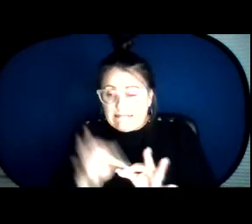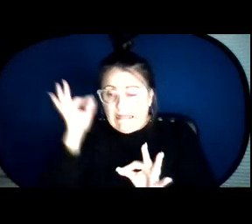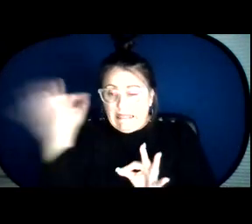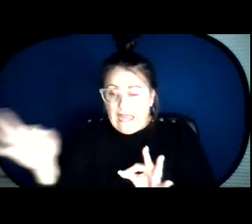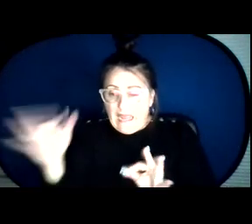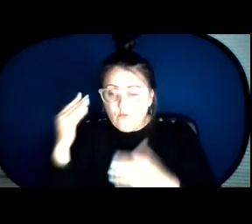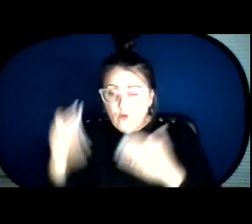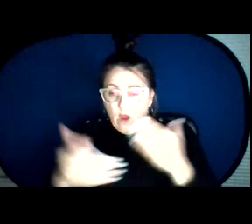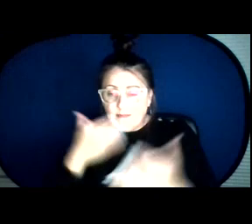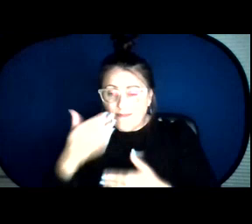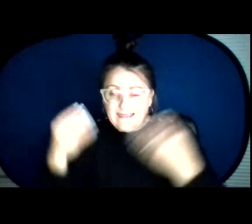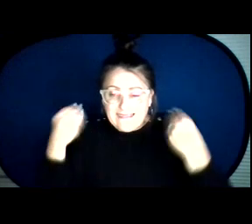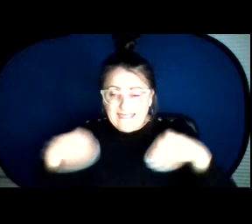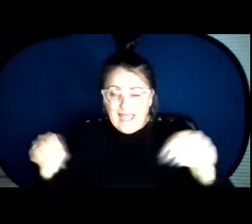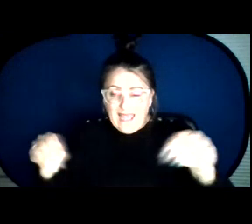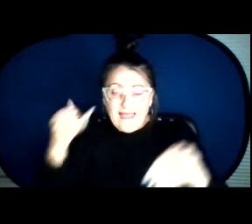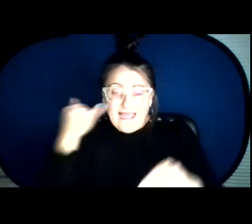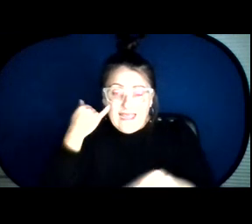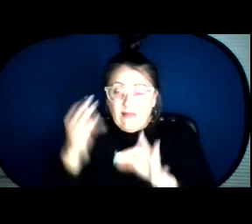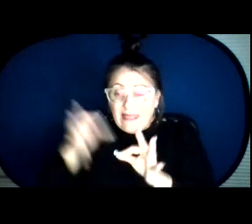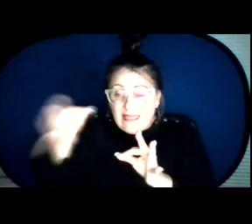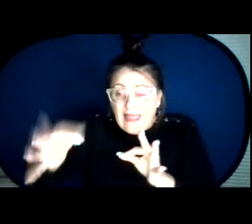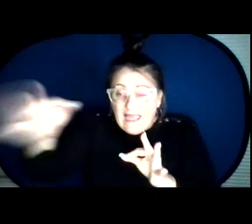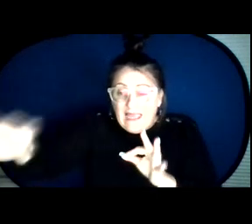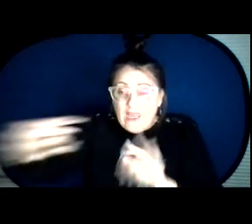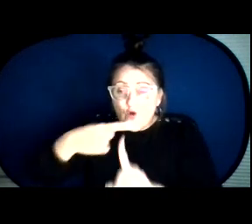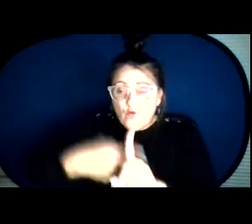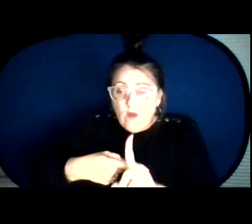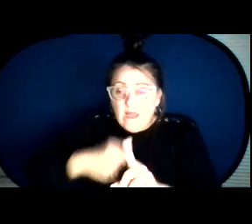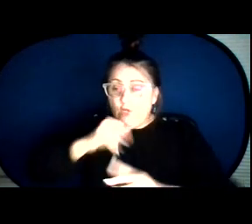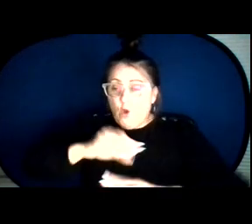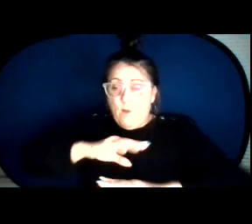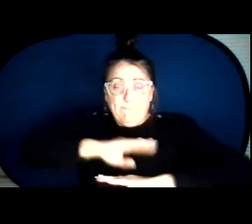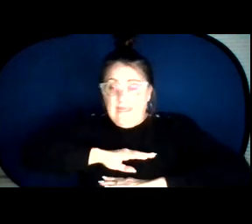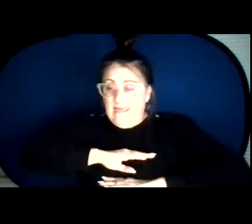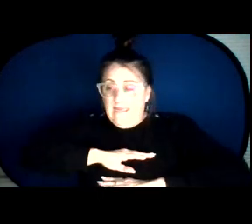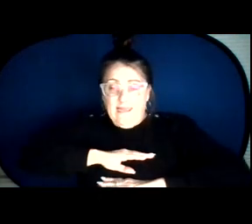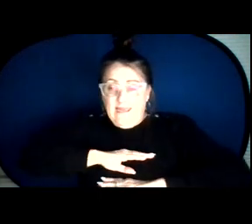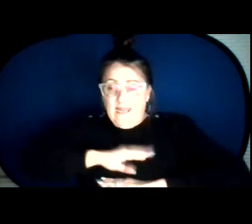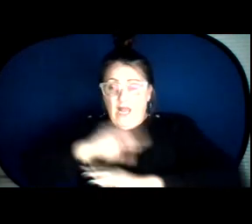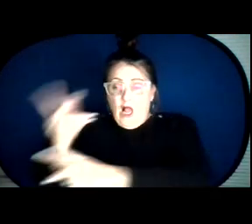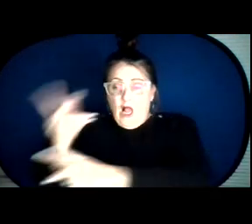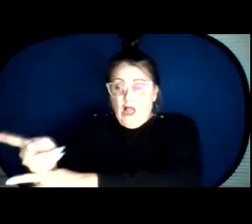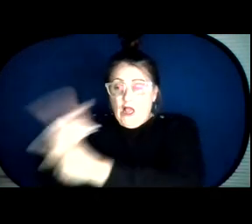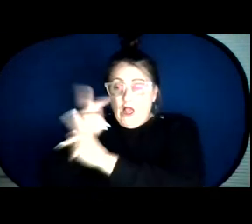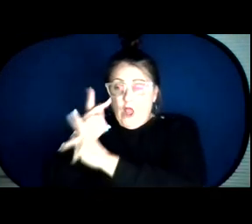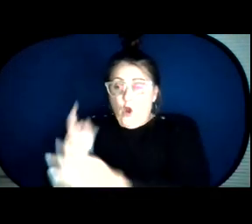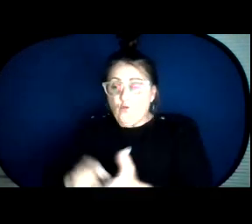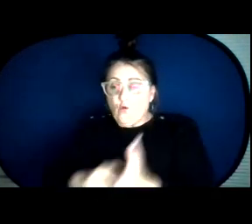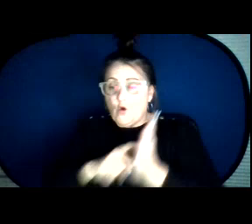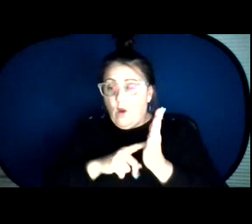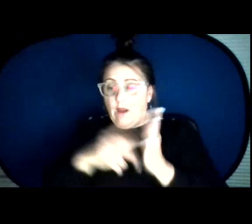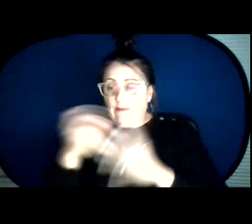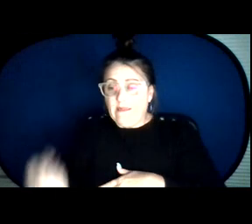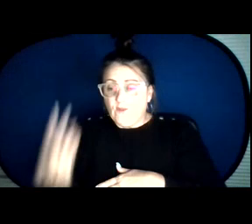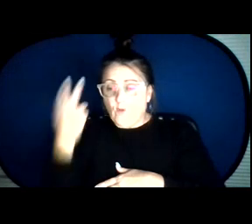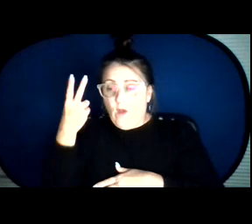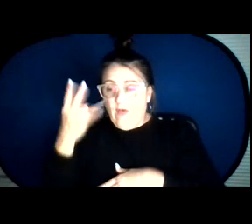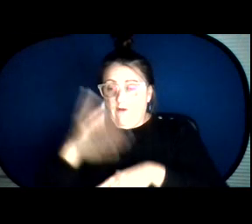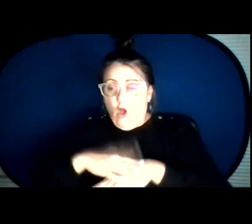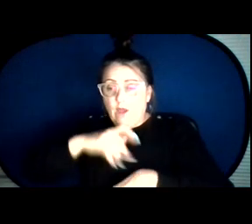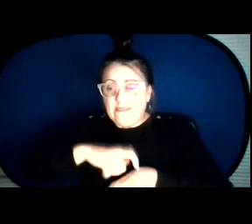for those tenants who are delinquent in rent and do not meet the CalTIPA loan requirement to have 12 consecutive months of on-time